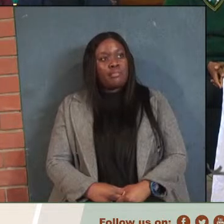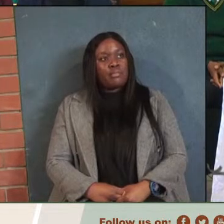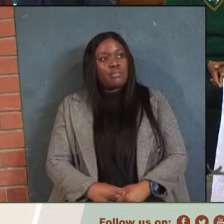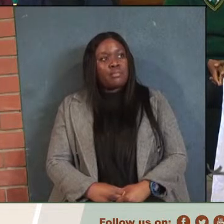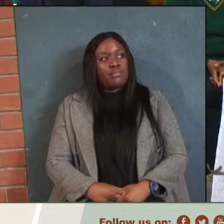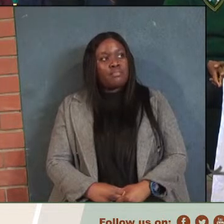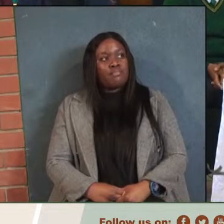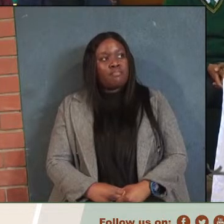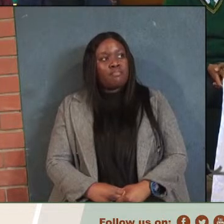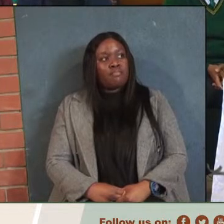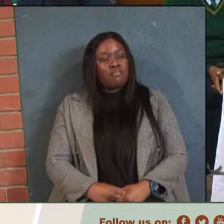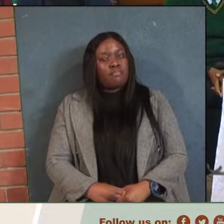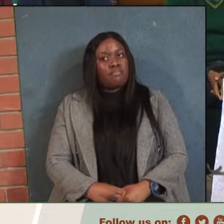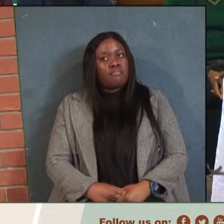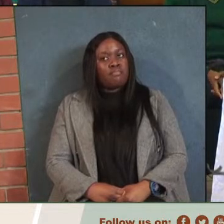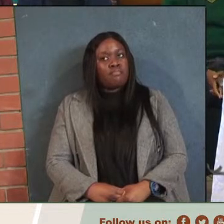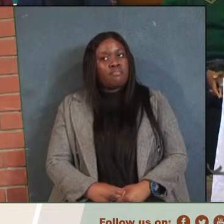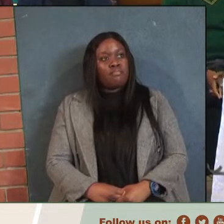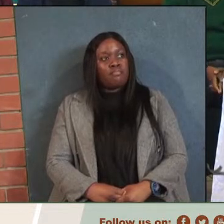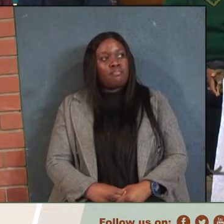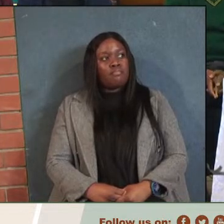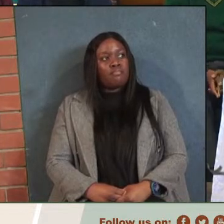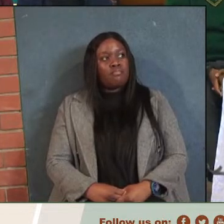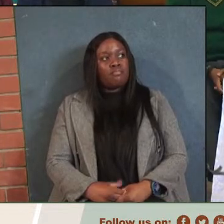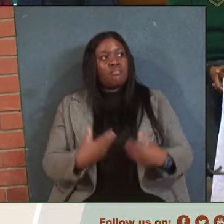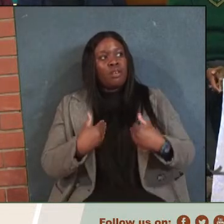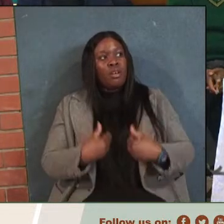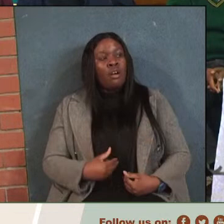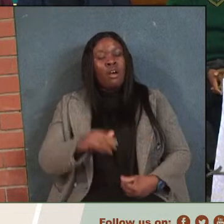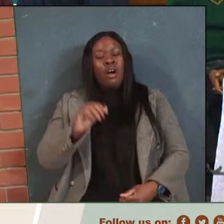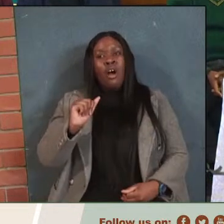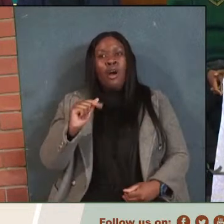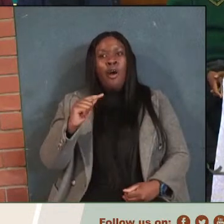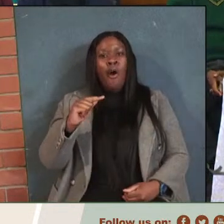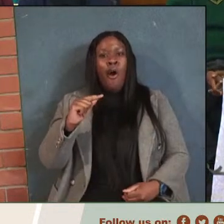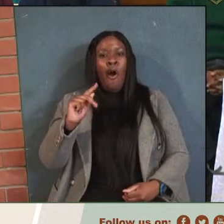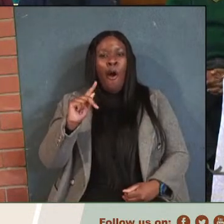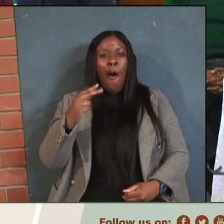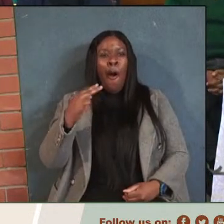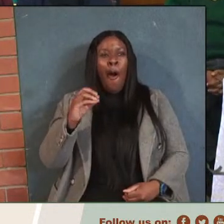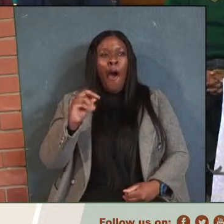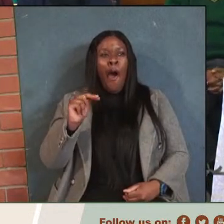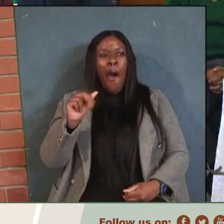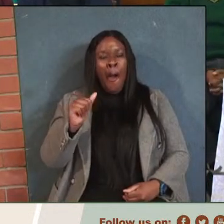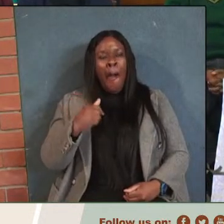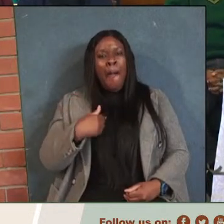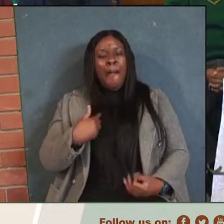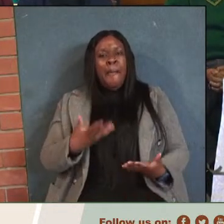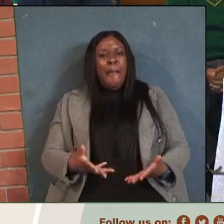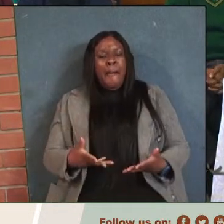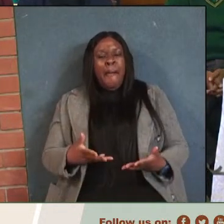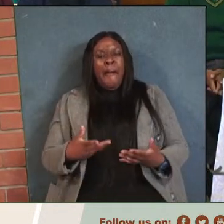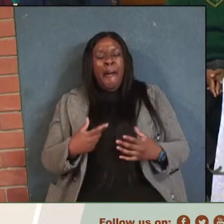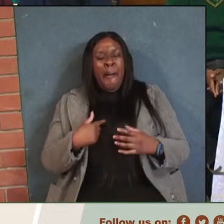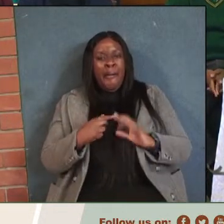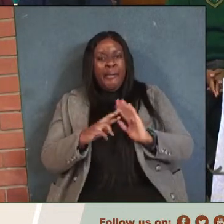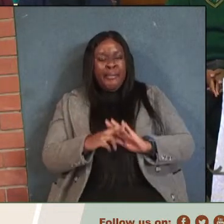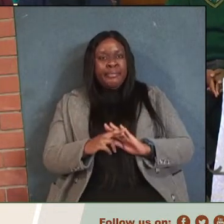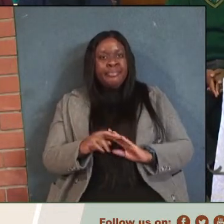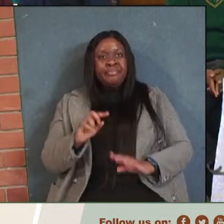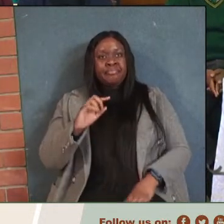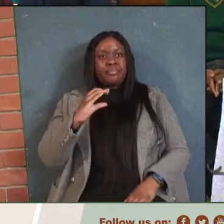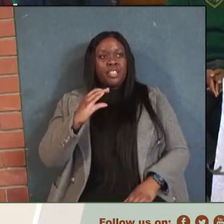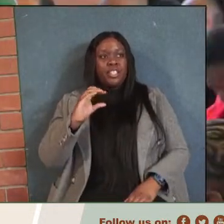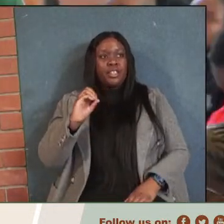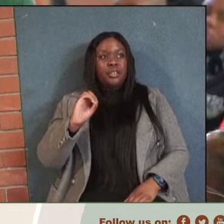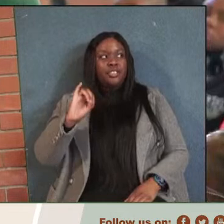Okay. Good day to the House at Large. I'm Honorable Akona Nomfundo Ndaba. I stand before thee as a representative of COJ and a second speaker of